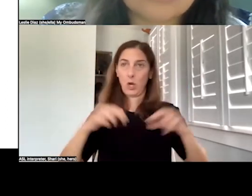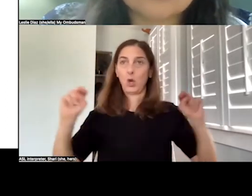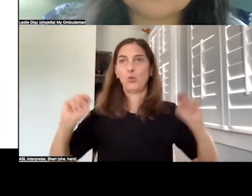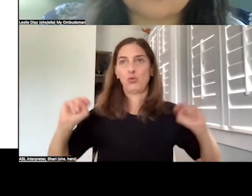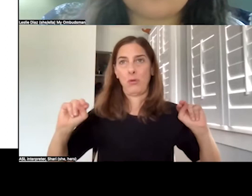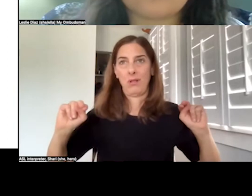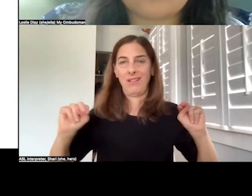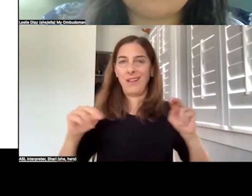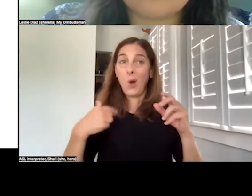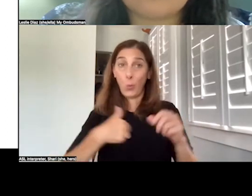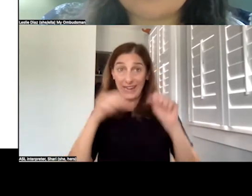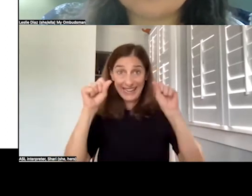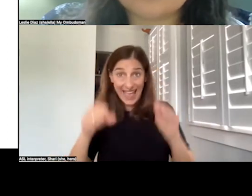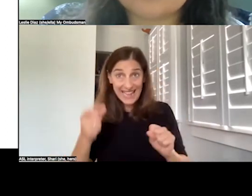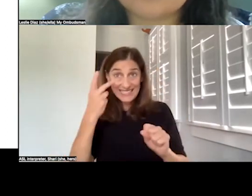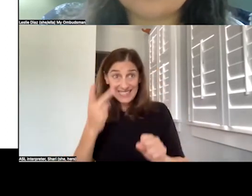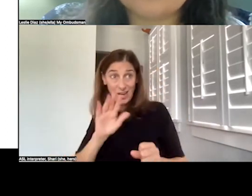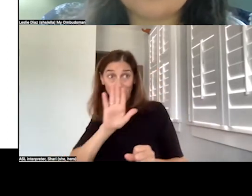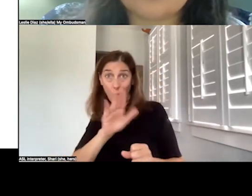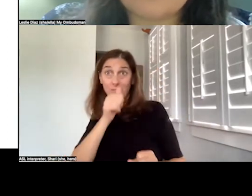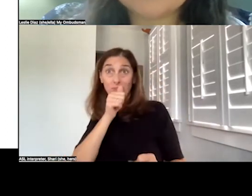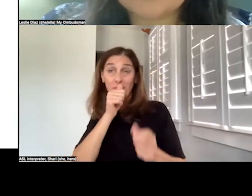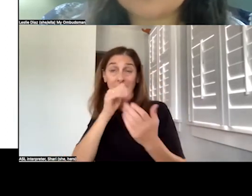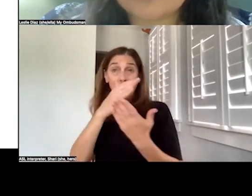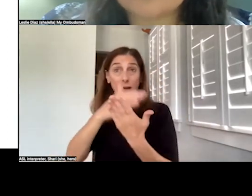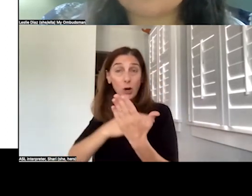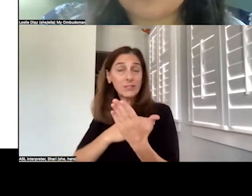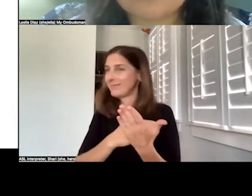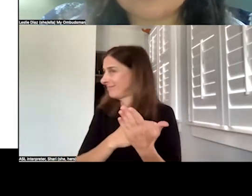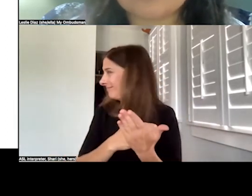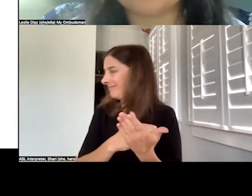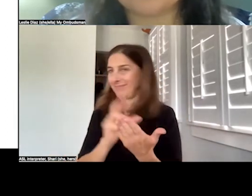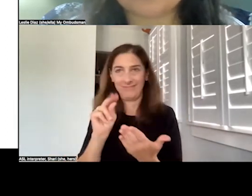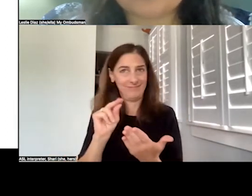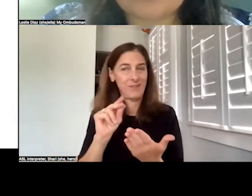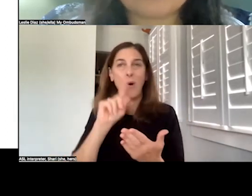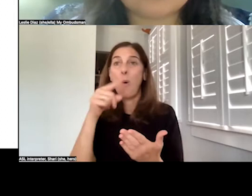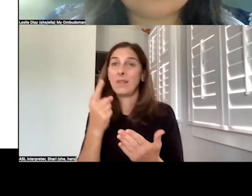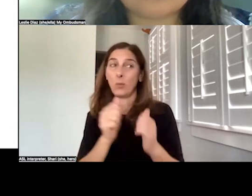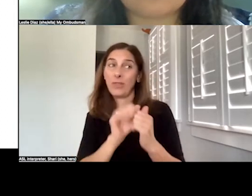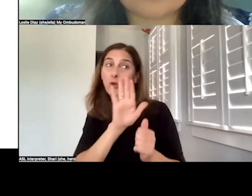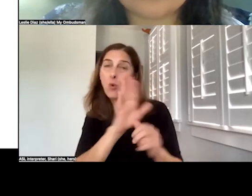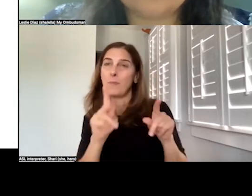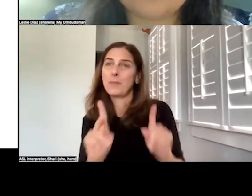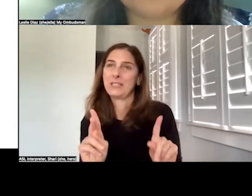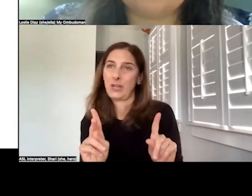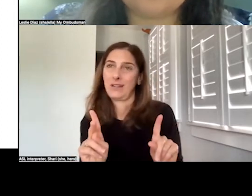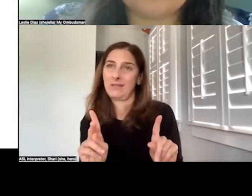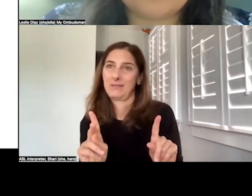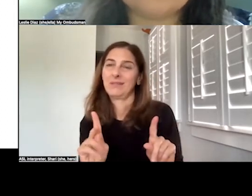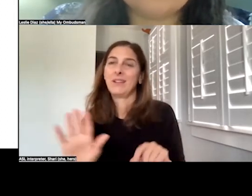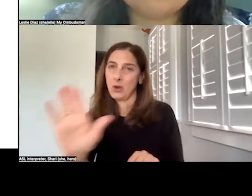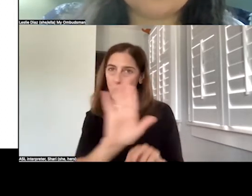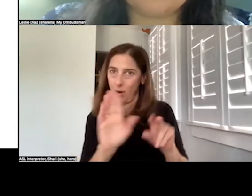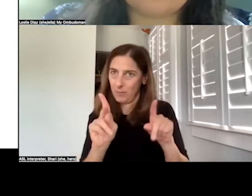permission. So we are able to access those records if you give us permission to, but we really try to stay